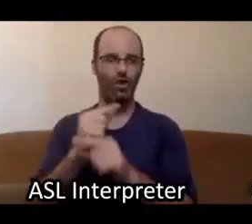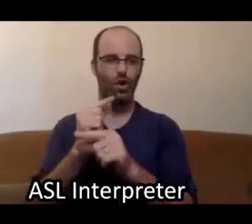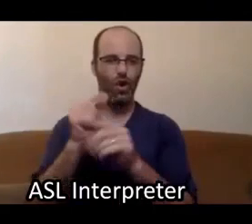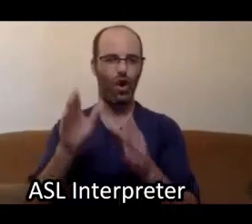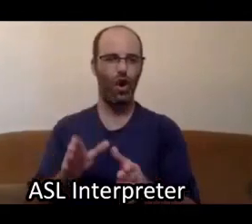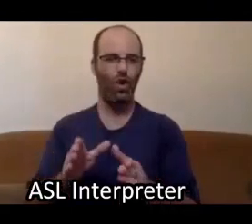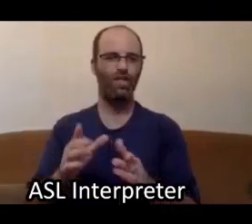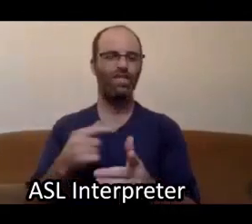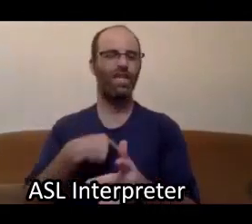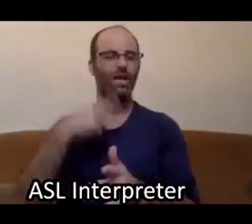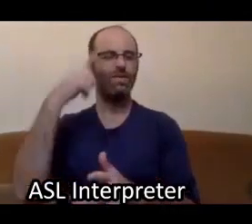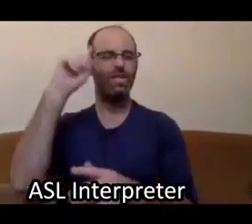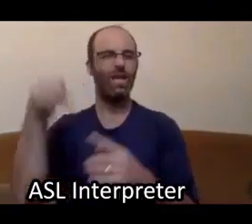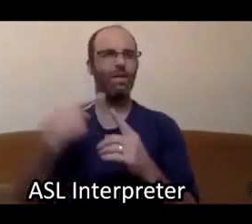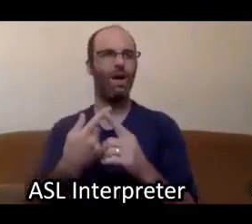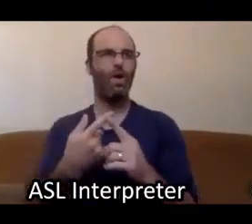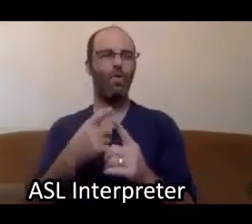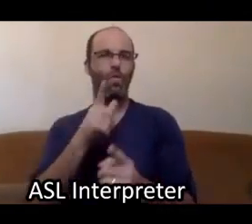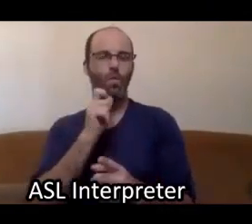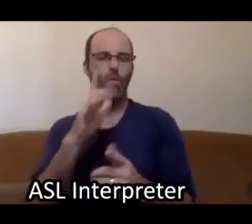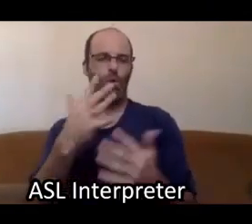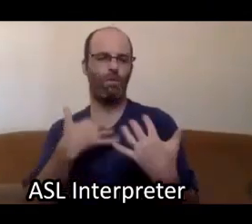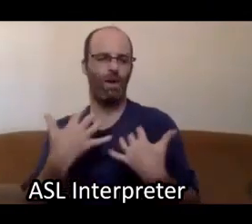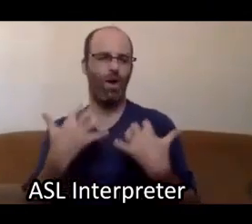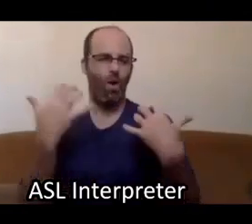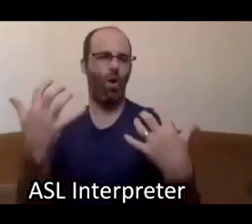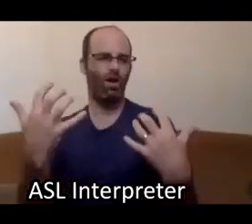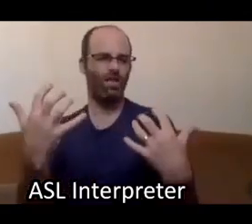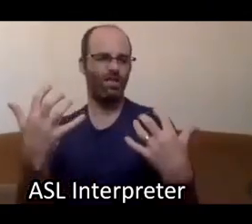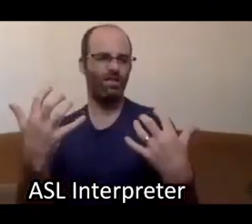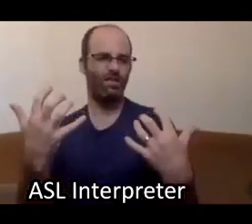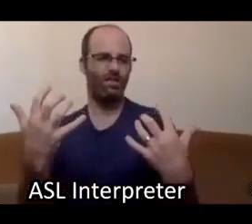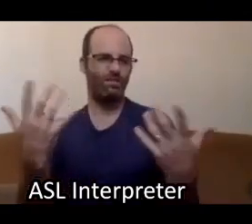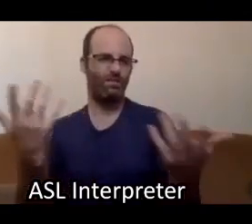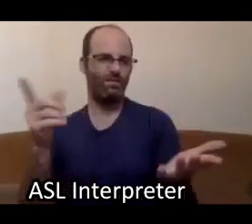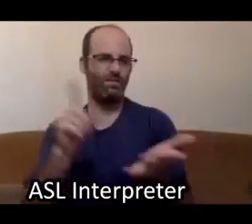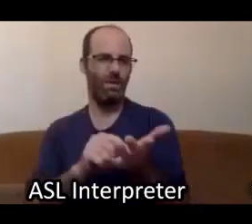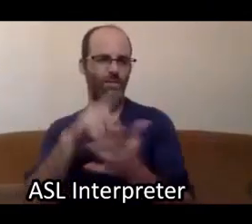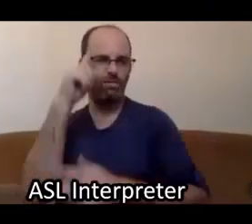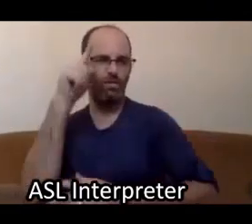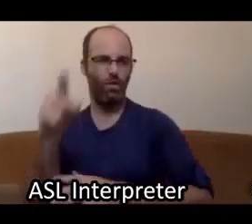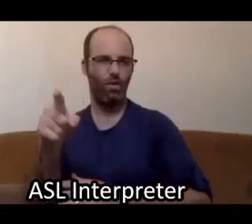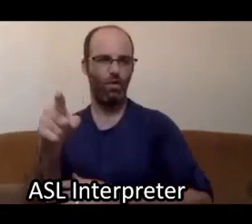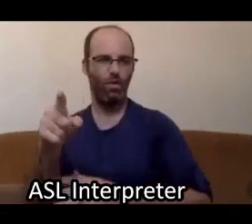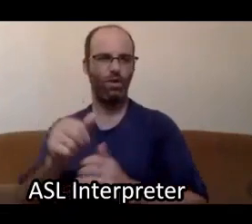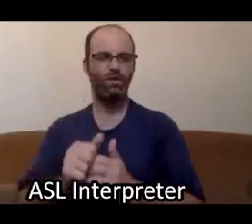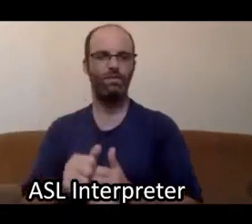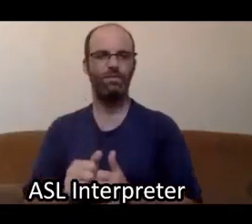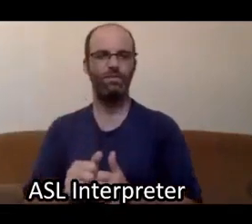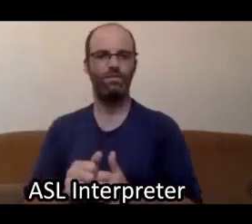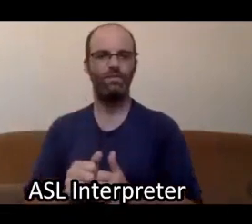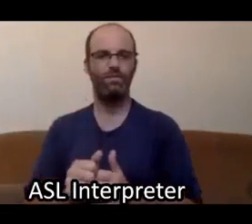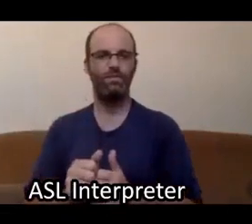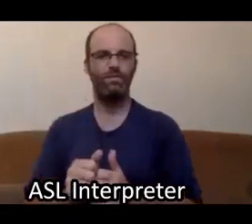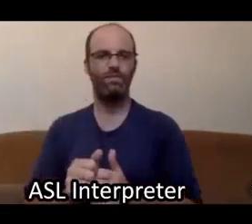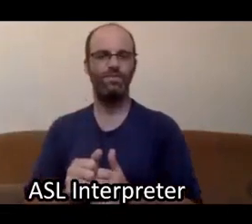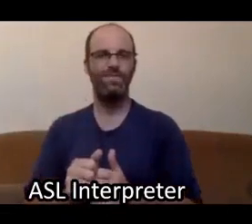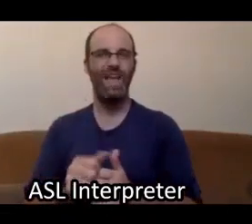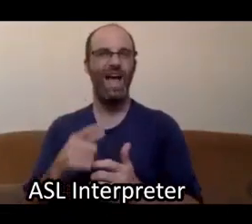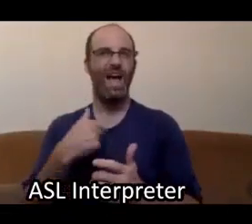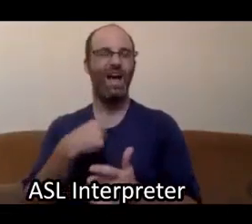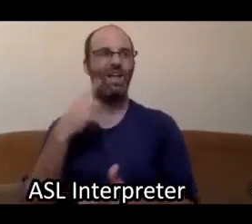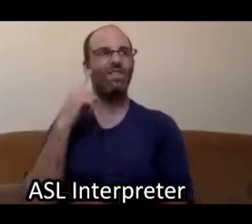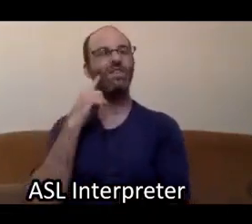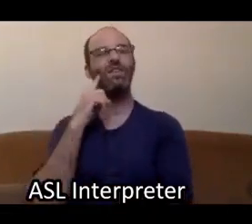publish it for. And I very quickly thought I'm not sure I want to publish it for